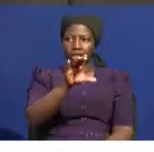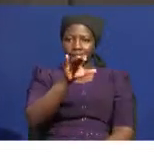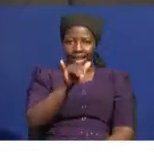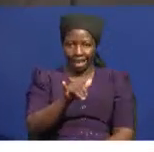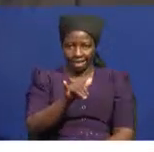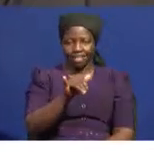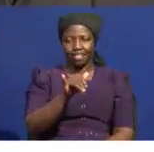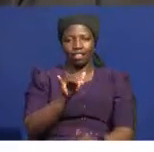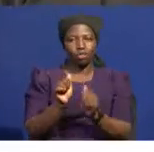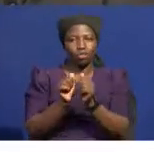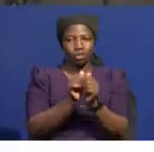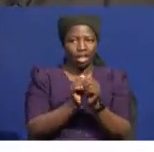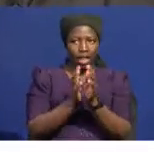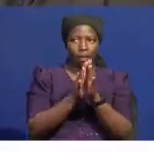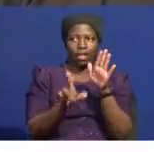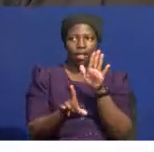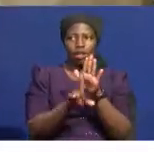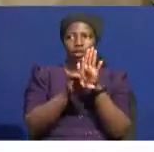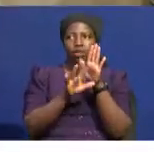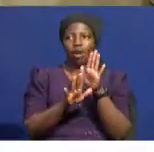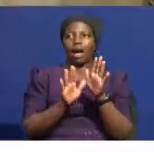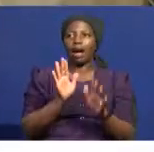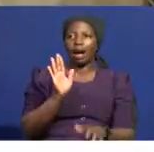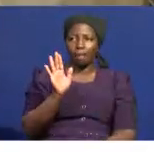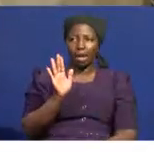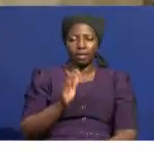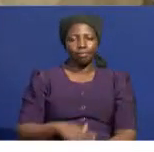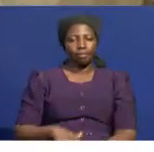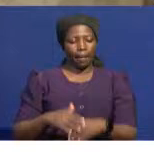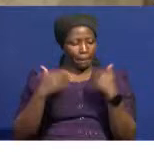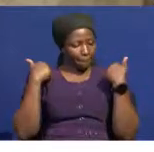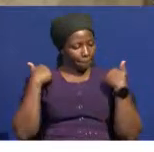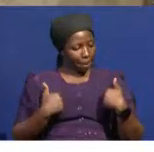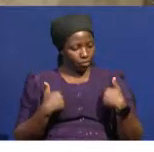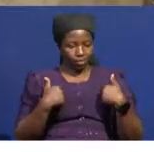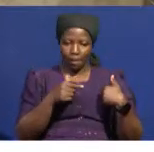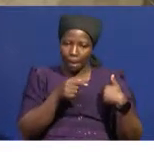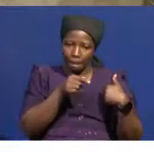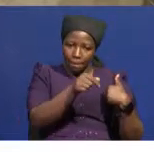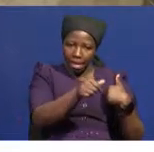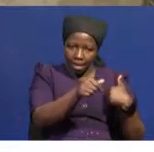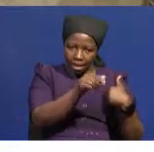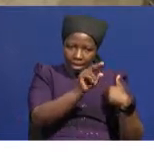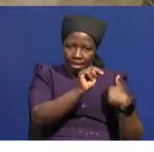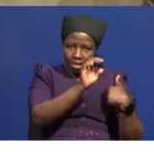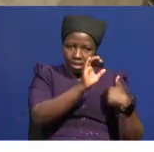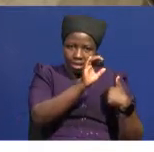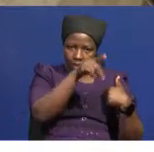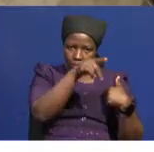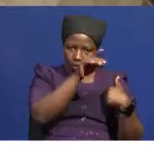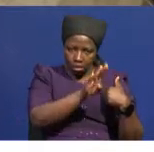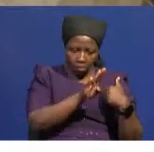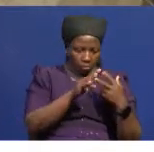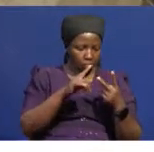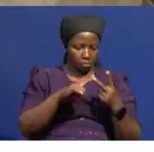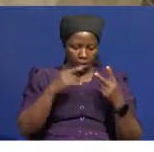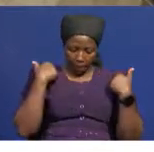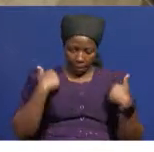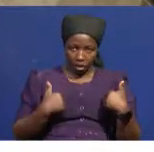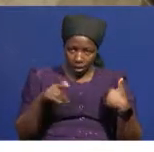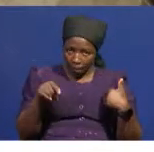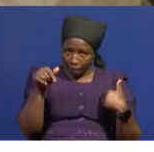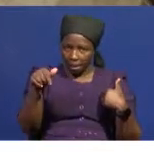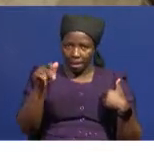Investigations, accompanied by his lawyers. I'm the one who have been paying SCPB. I'm the same person who have been